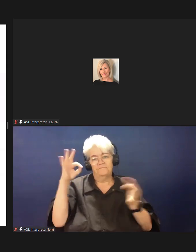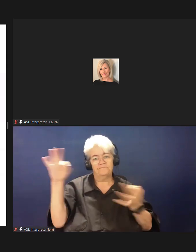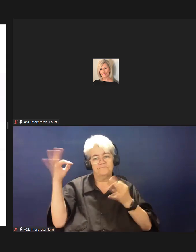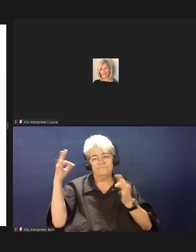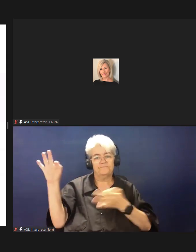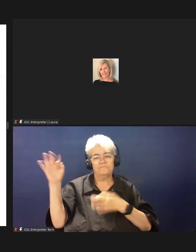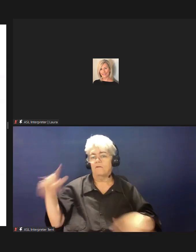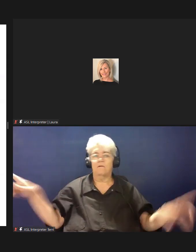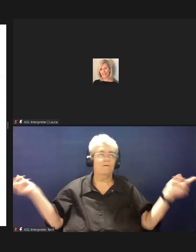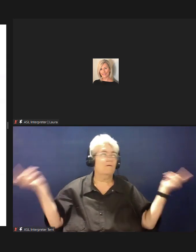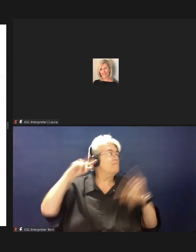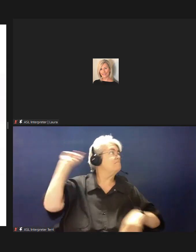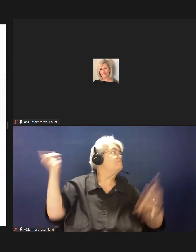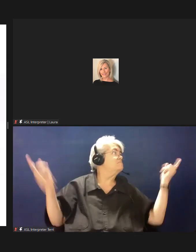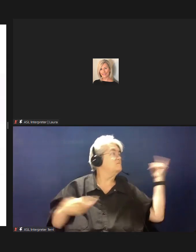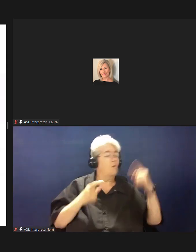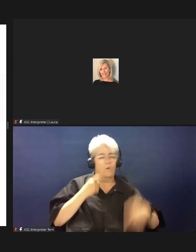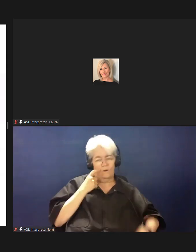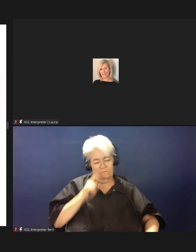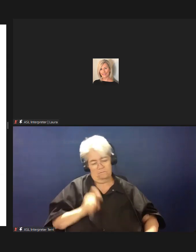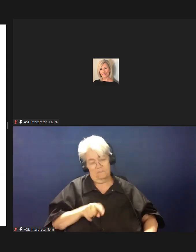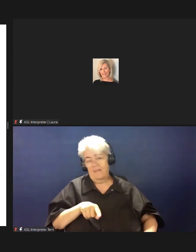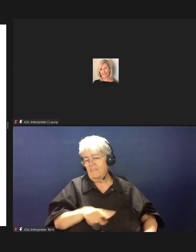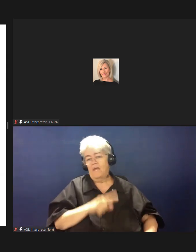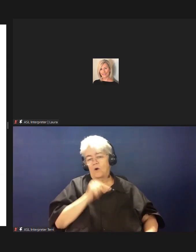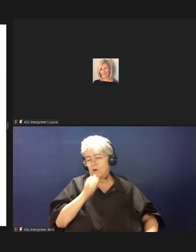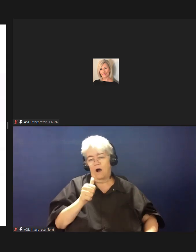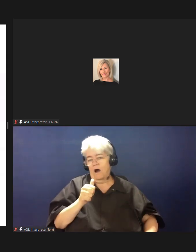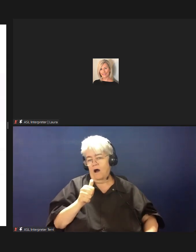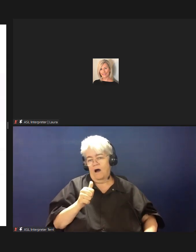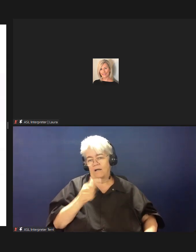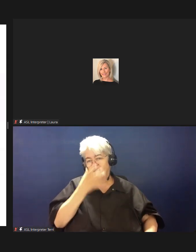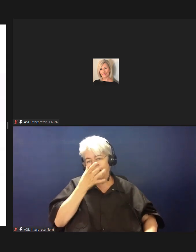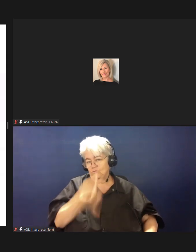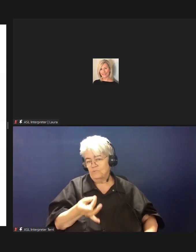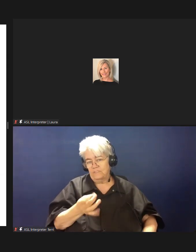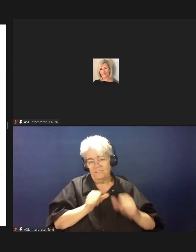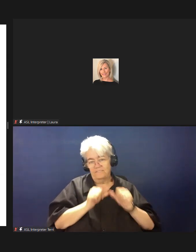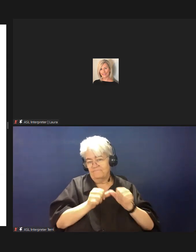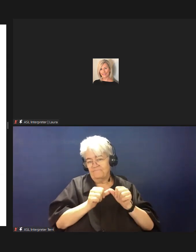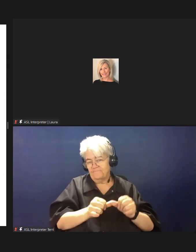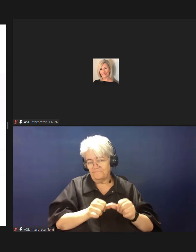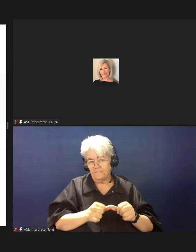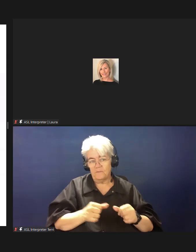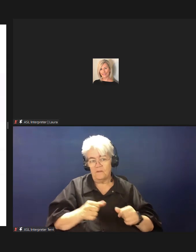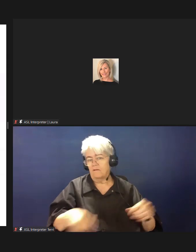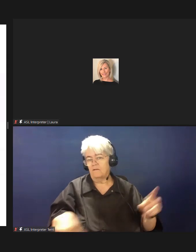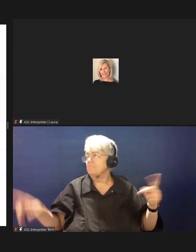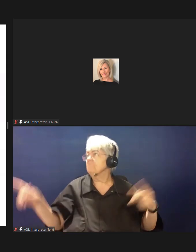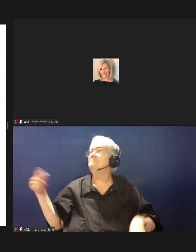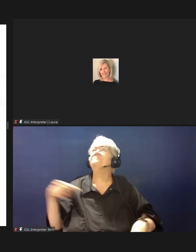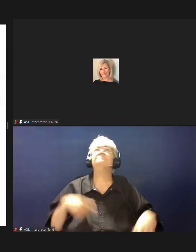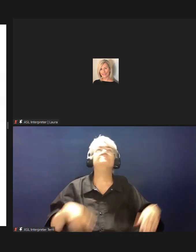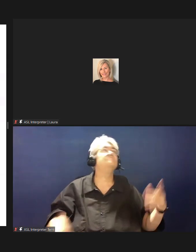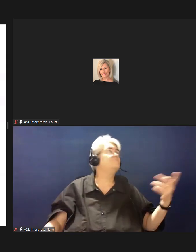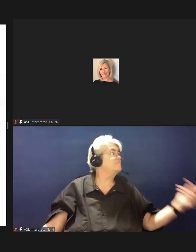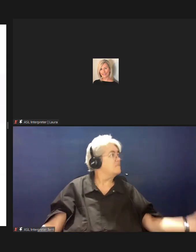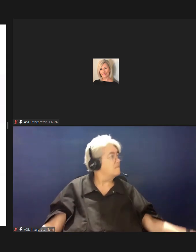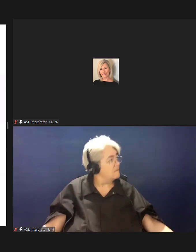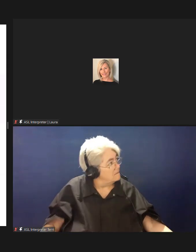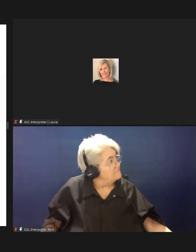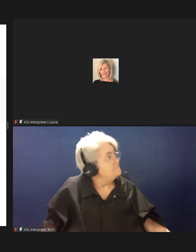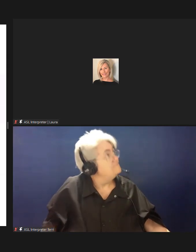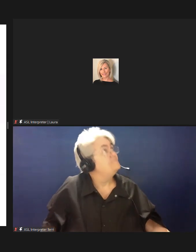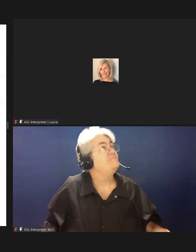you observe they're no longer engaged in the screening, say after the first couple of pitches? What do you do? And this can